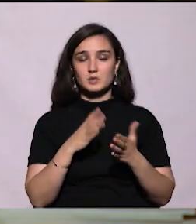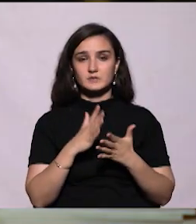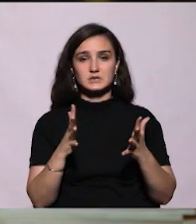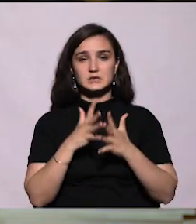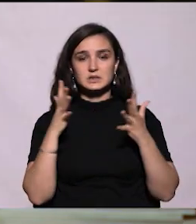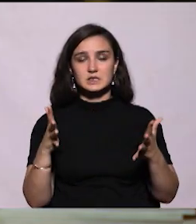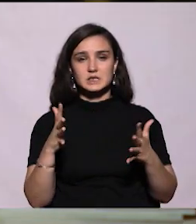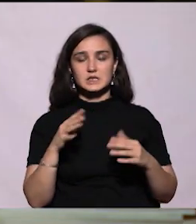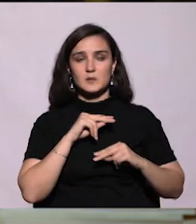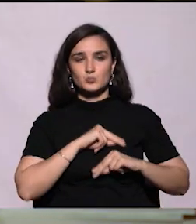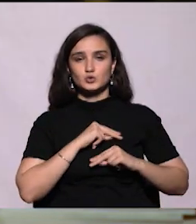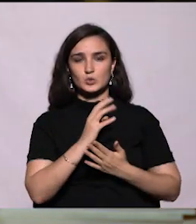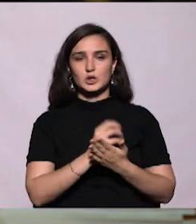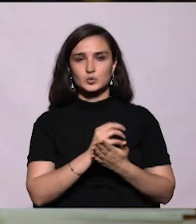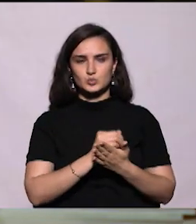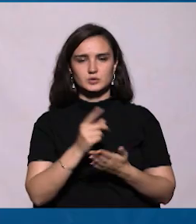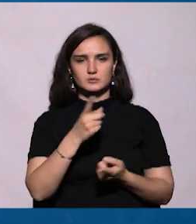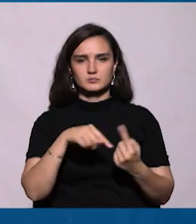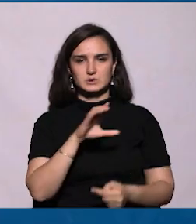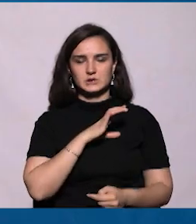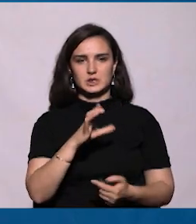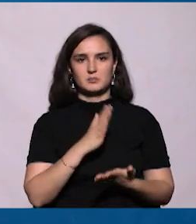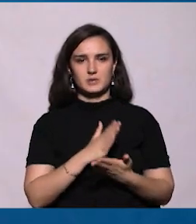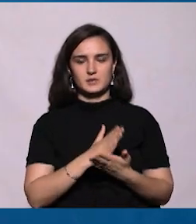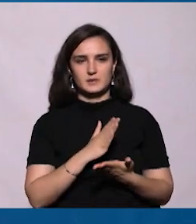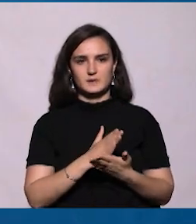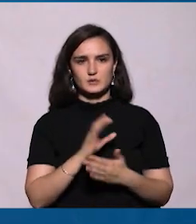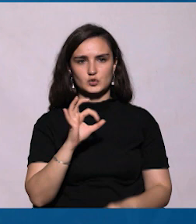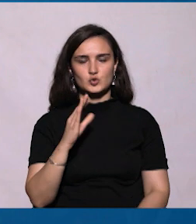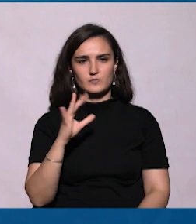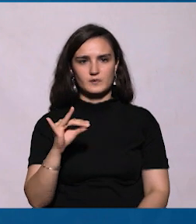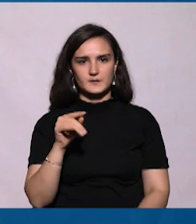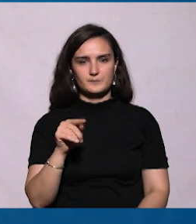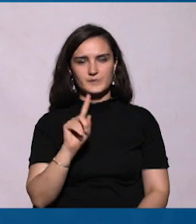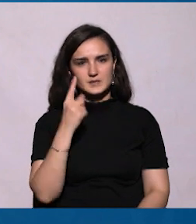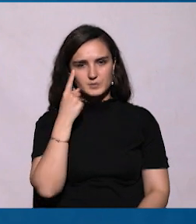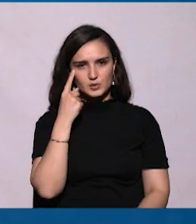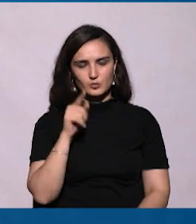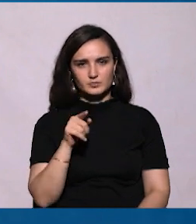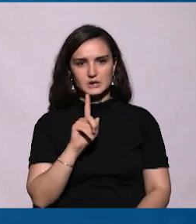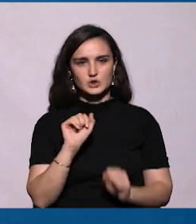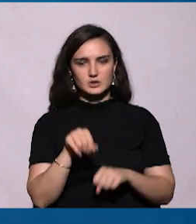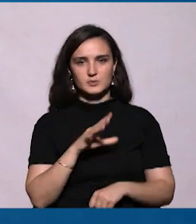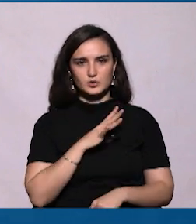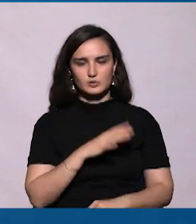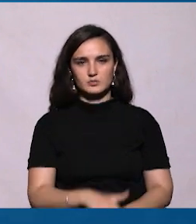large workforce, they are rich. Miss Sophie, what do you think this could be?